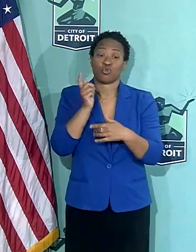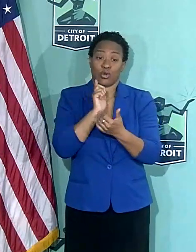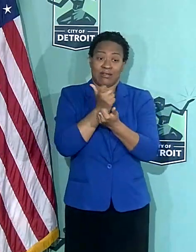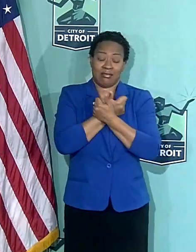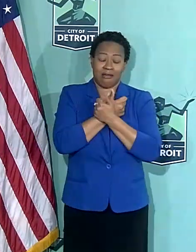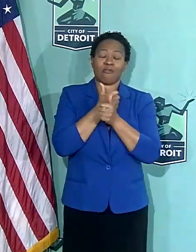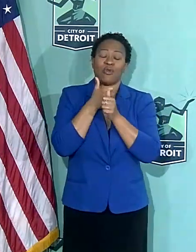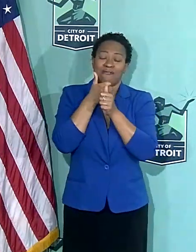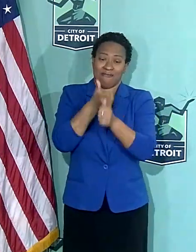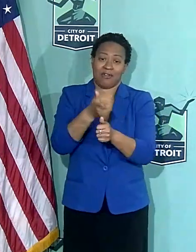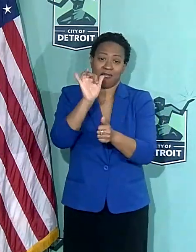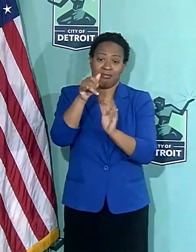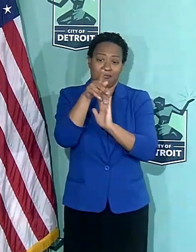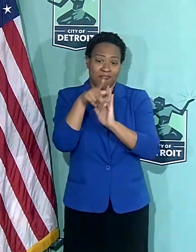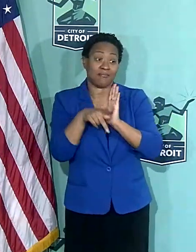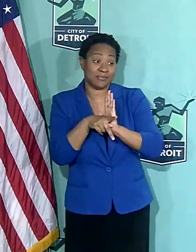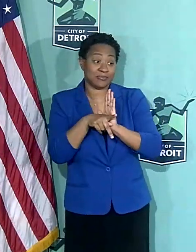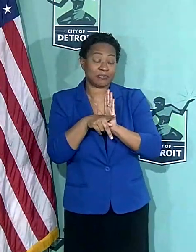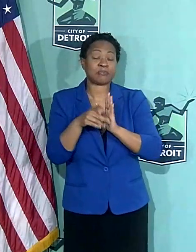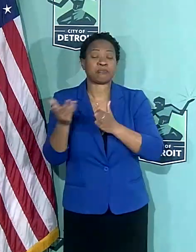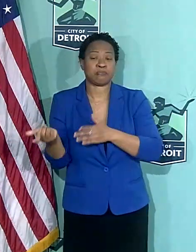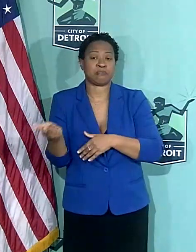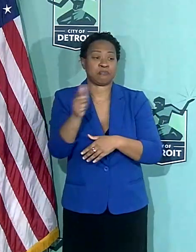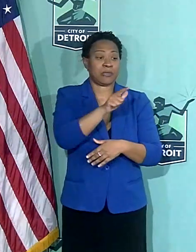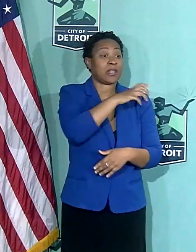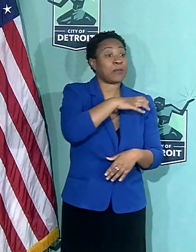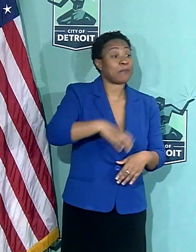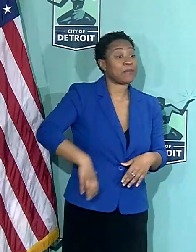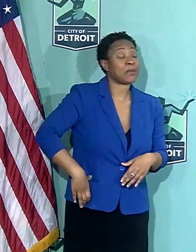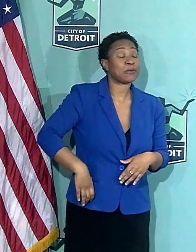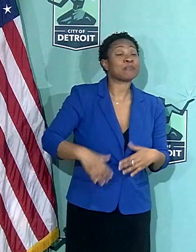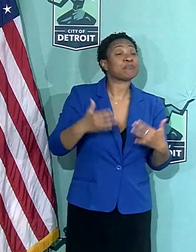with that, I'll turn it over to the mayor. We'll take any questions.